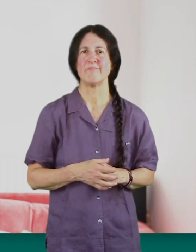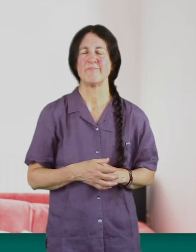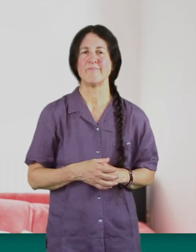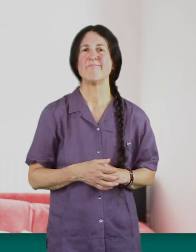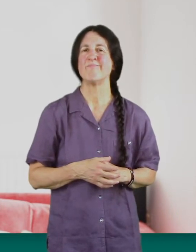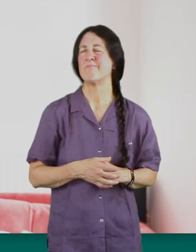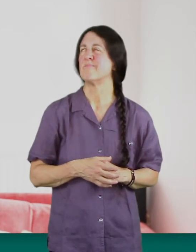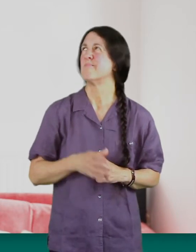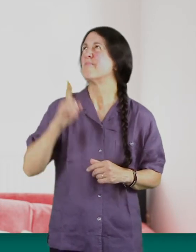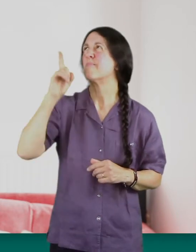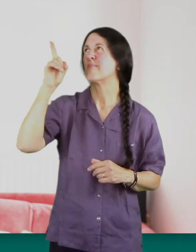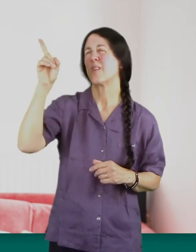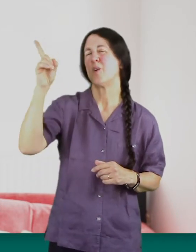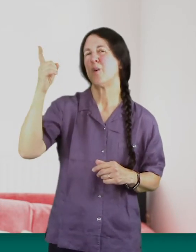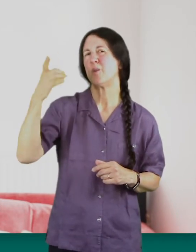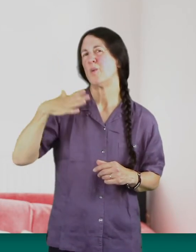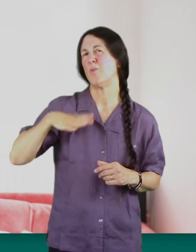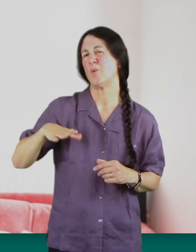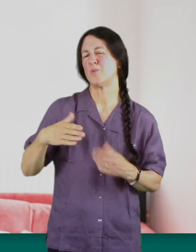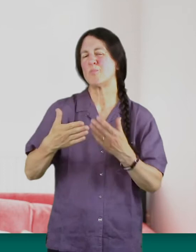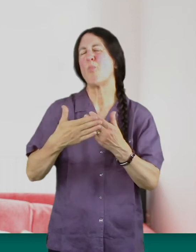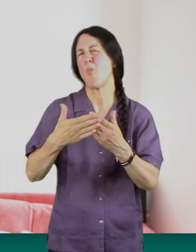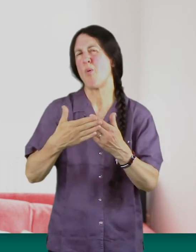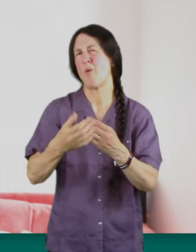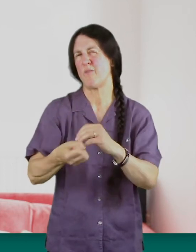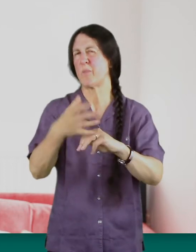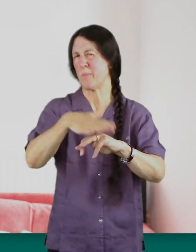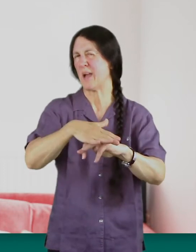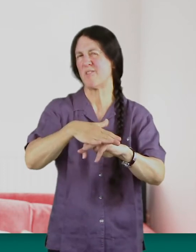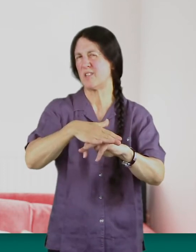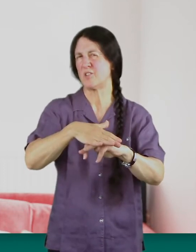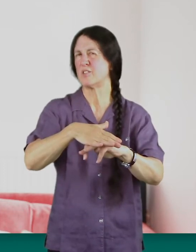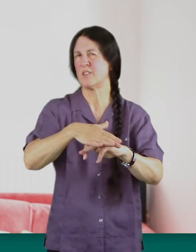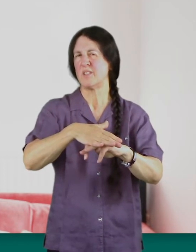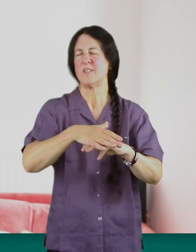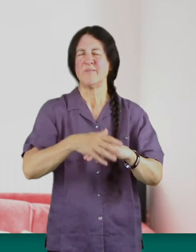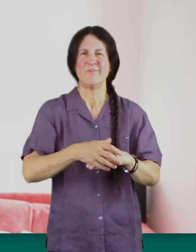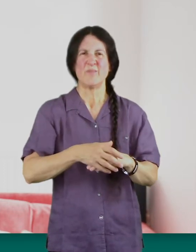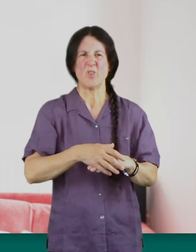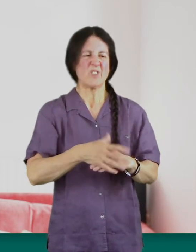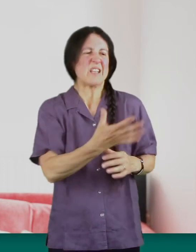stands that God would hope for more in marriage, even in the time of the judges. So